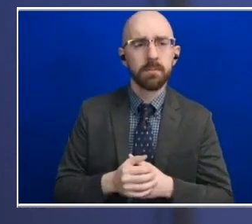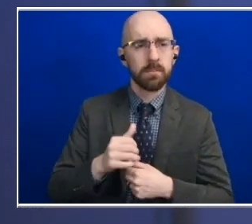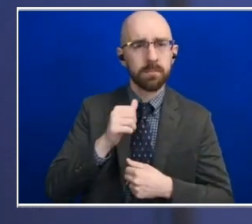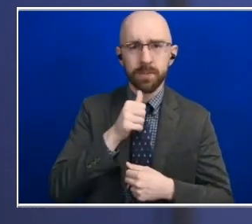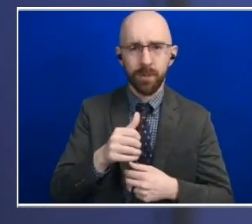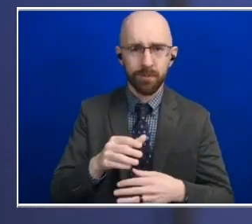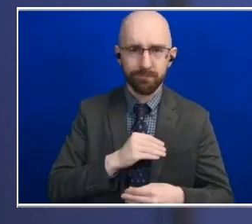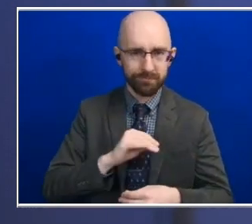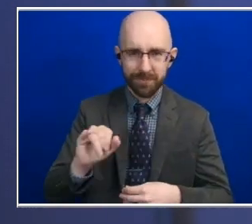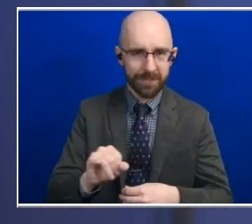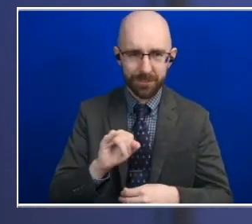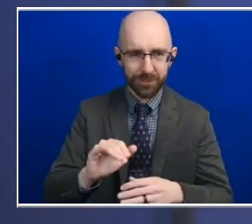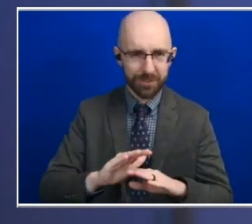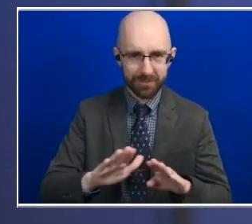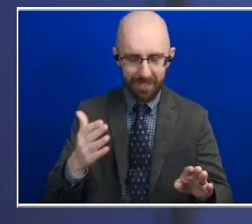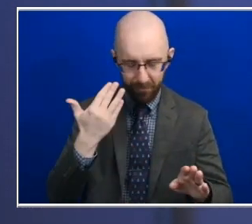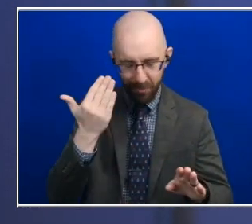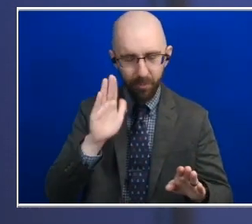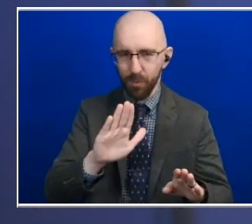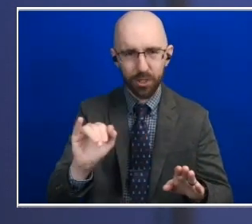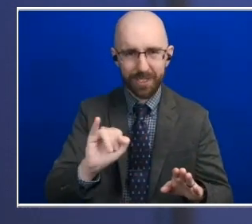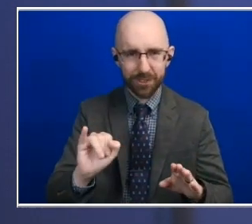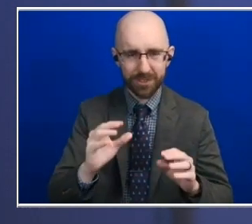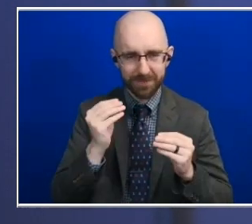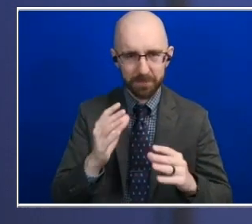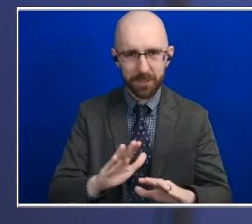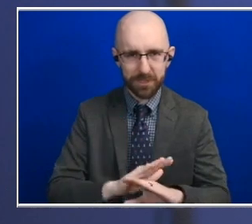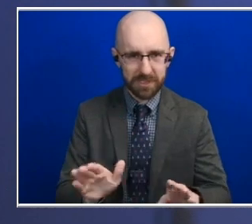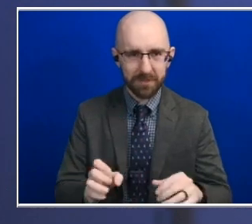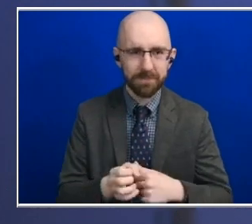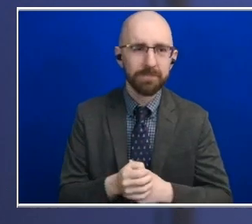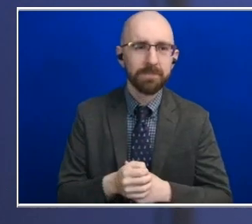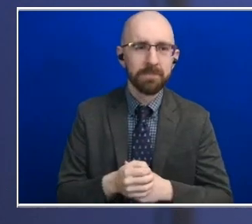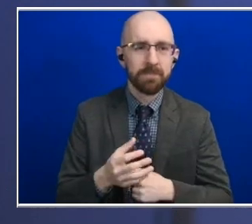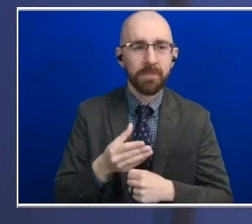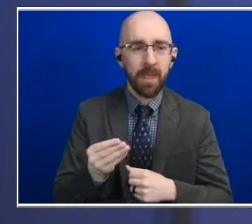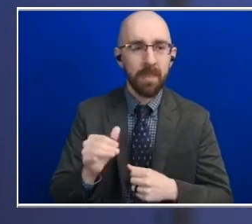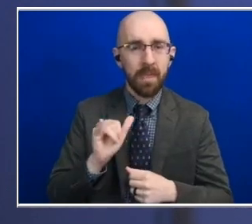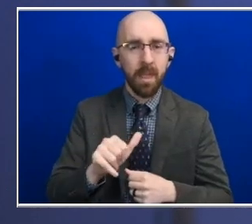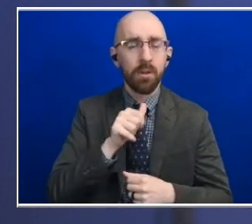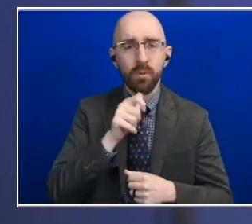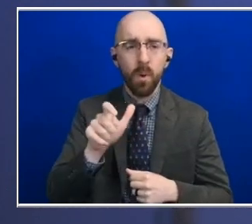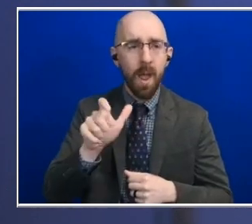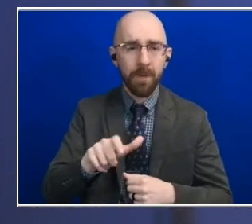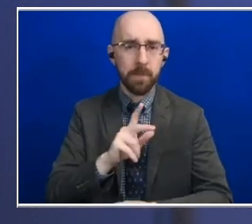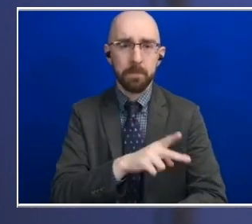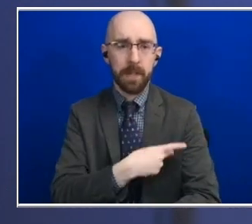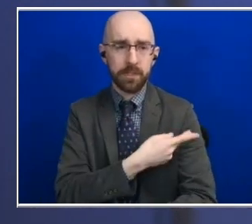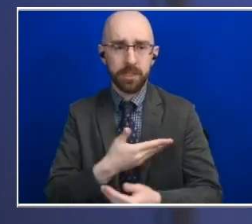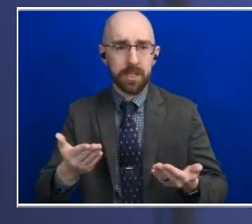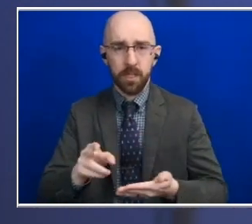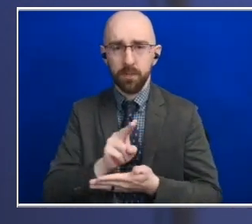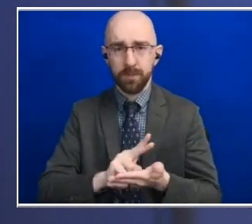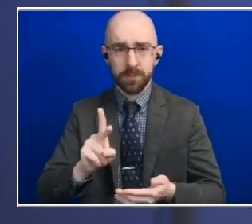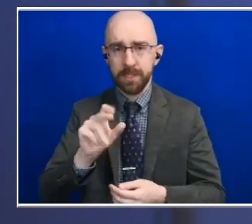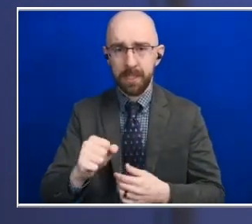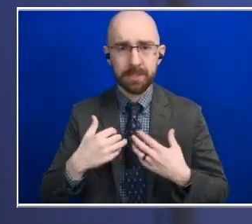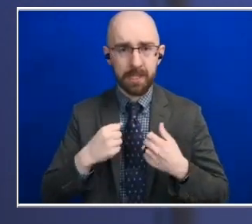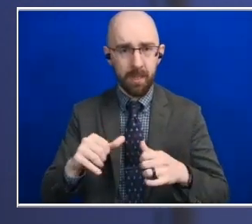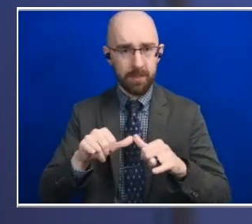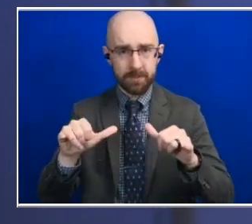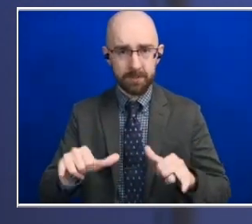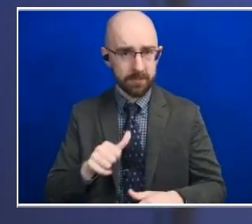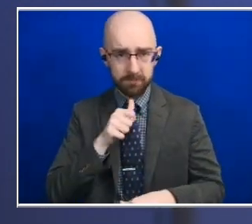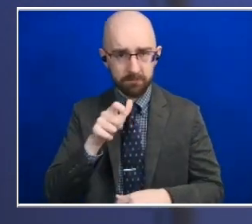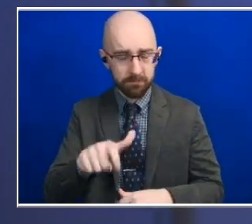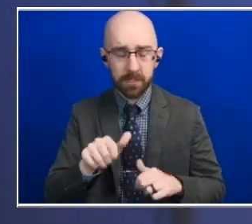insurance information. And that you do not have to be a patient here at the University of Kansas Health System. You can be a patient